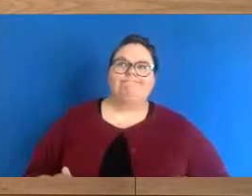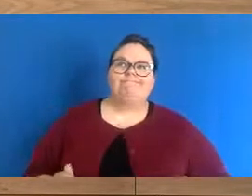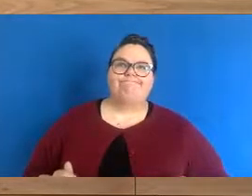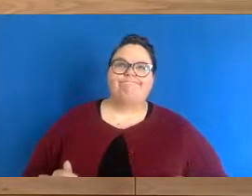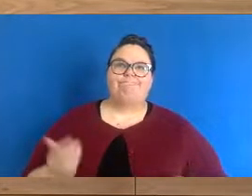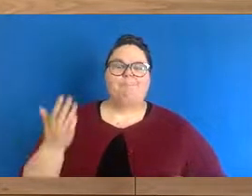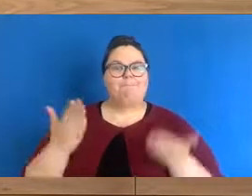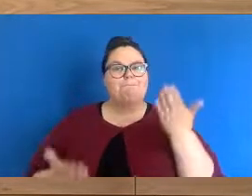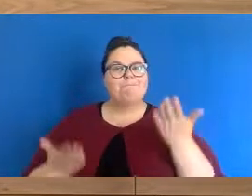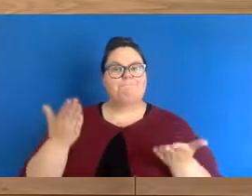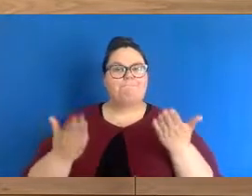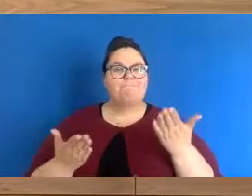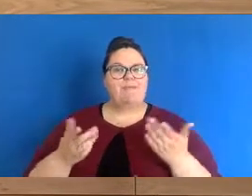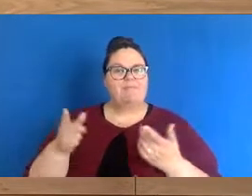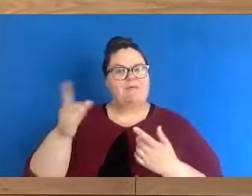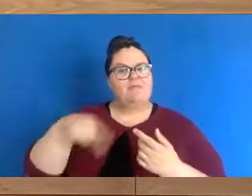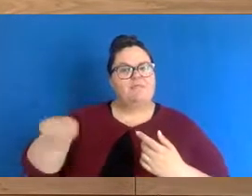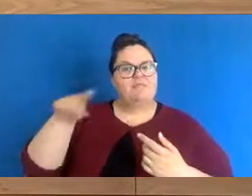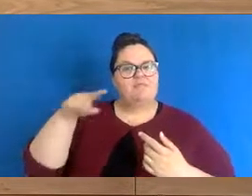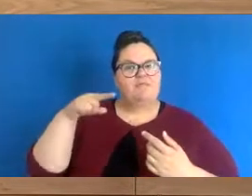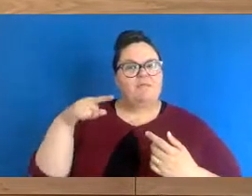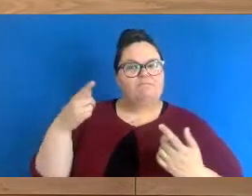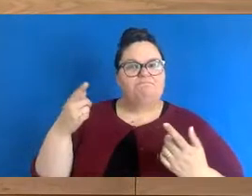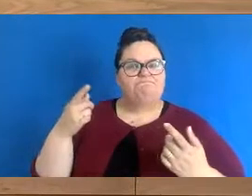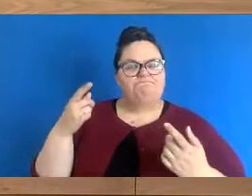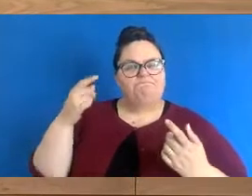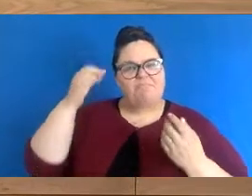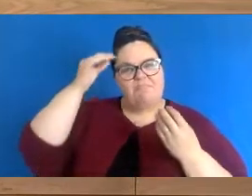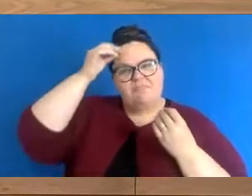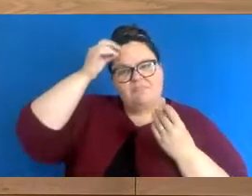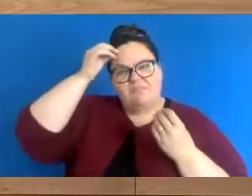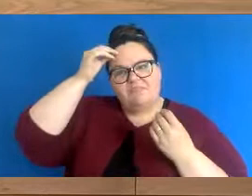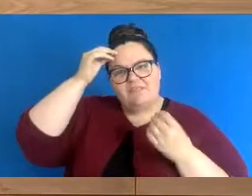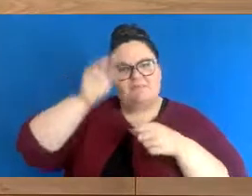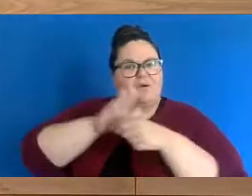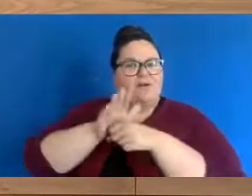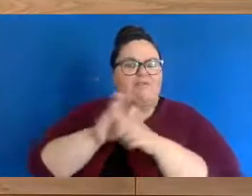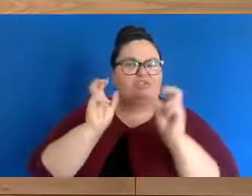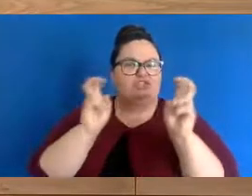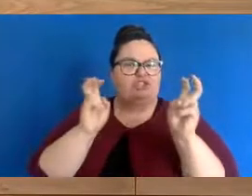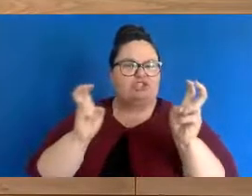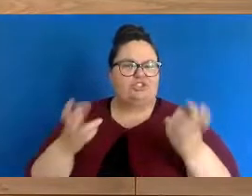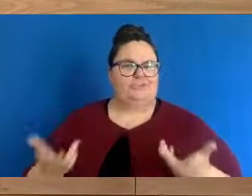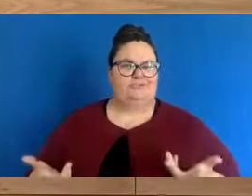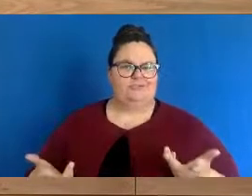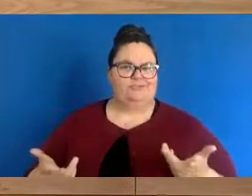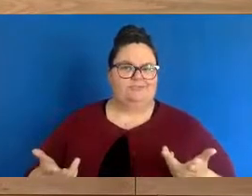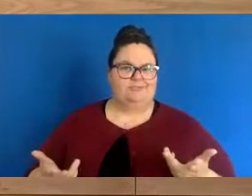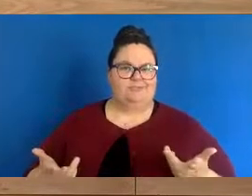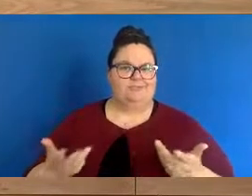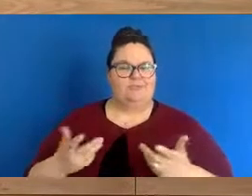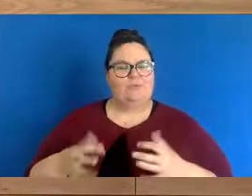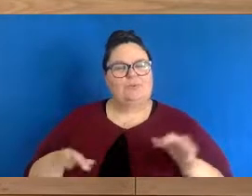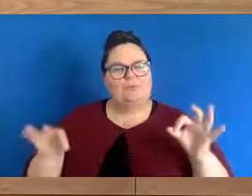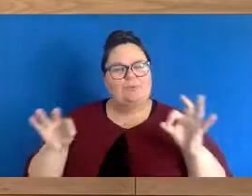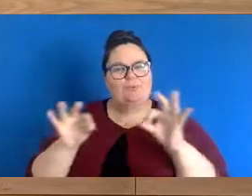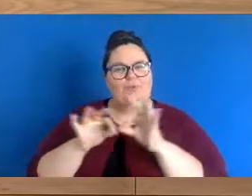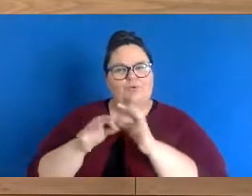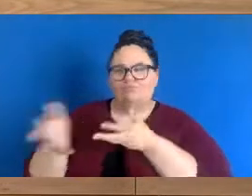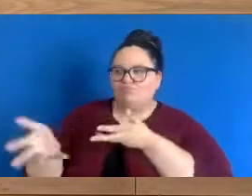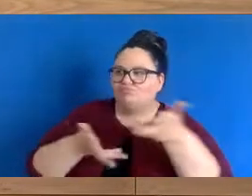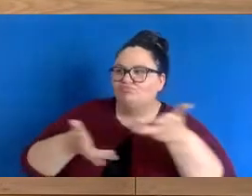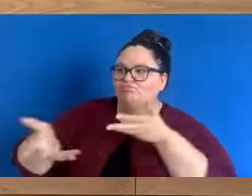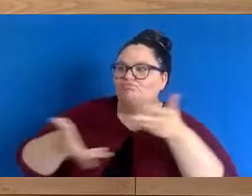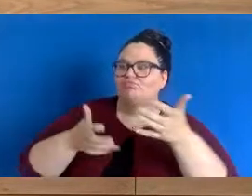didn't really think about this enough. So that's why it's very important to have